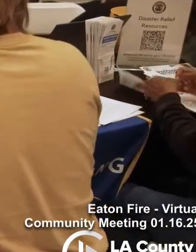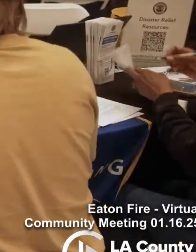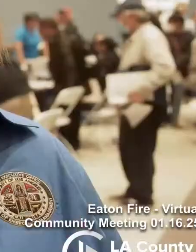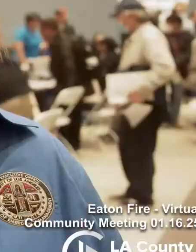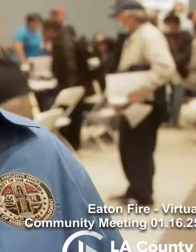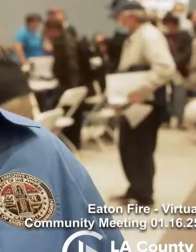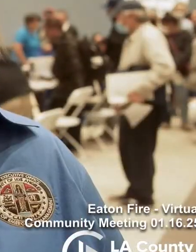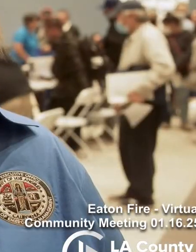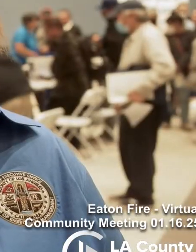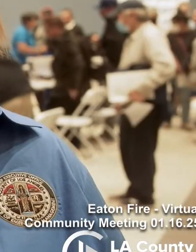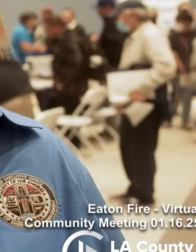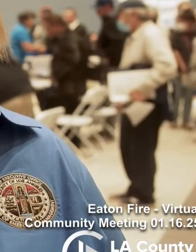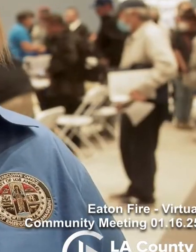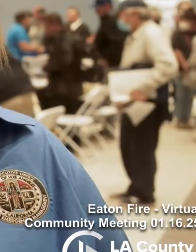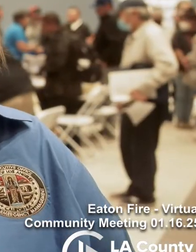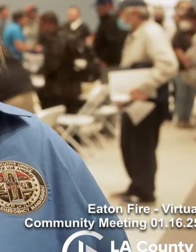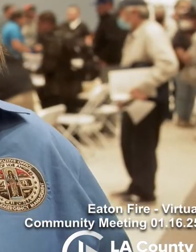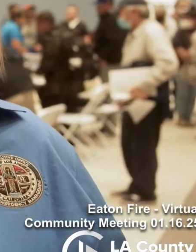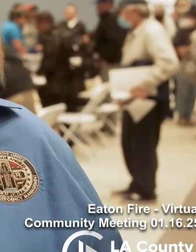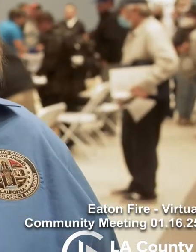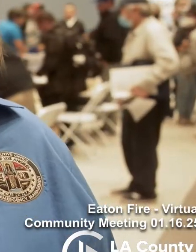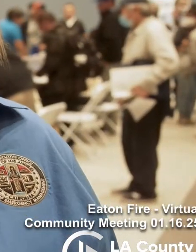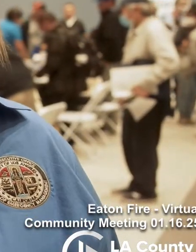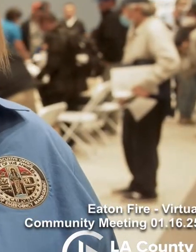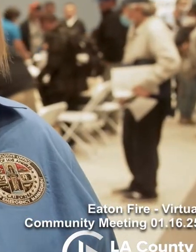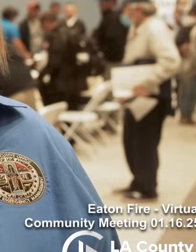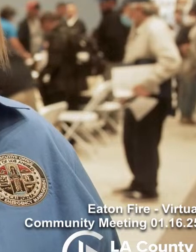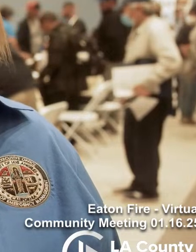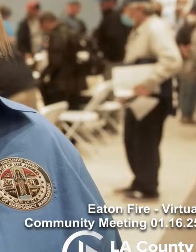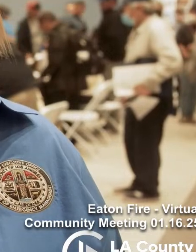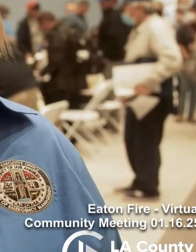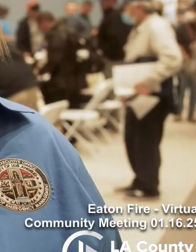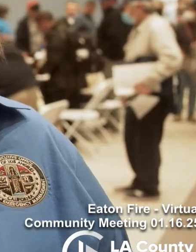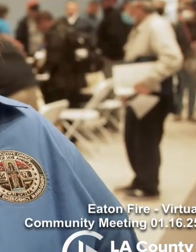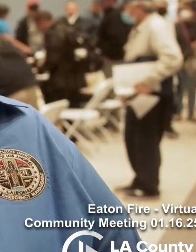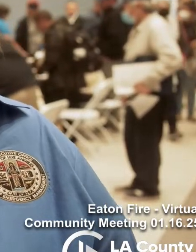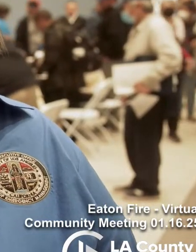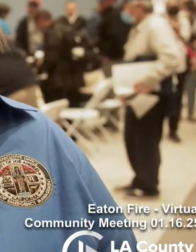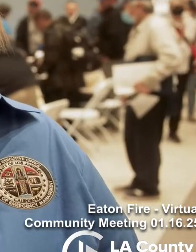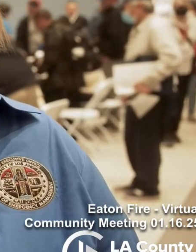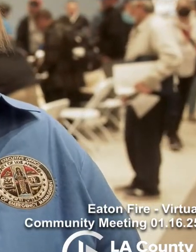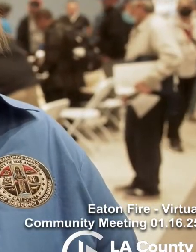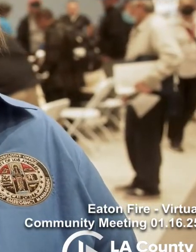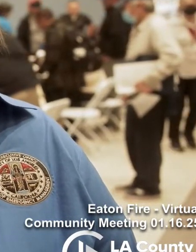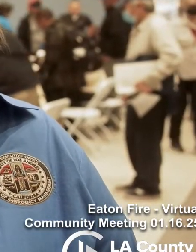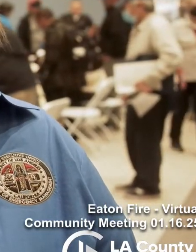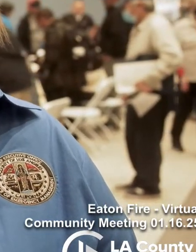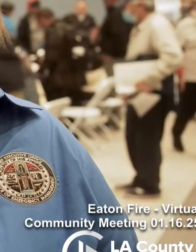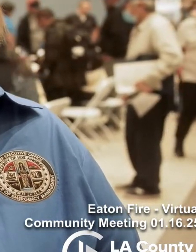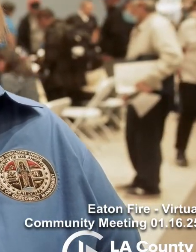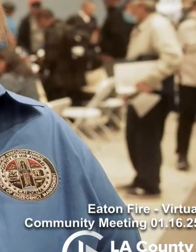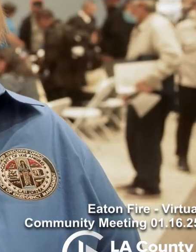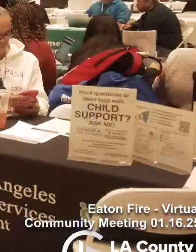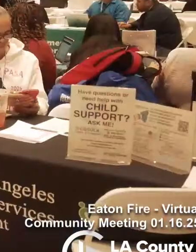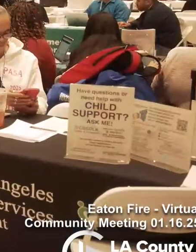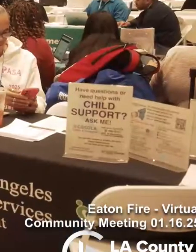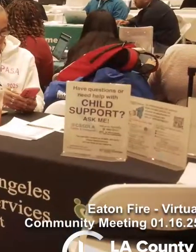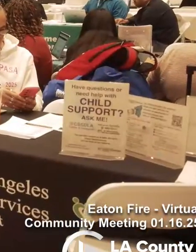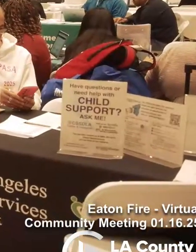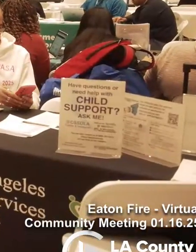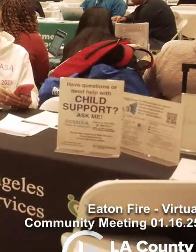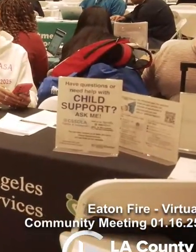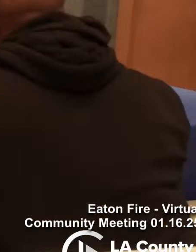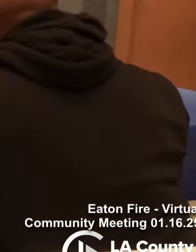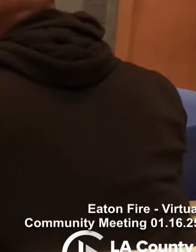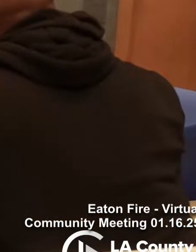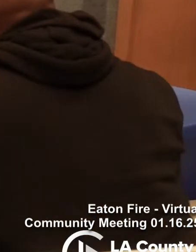to assist victims from disasters. You can register with FEMA out in the front and follow up with the assistance that you might need. But once you